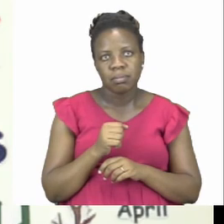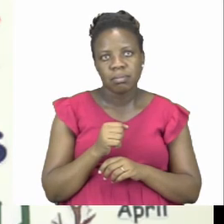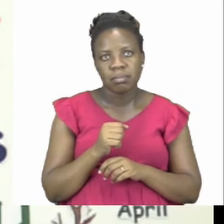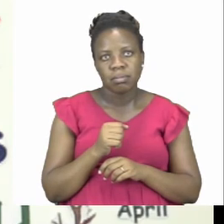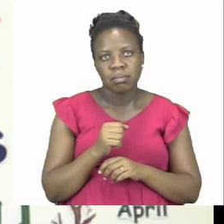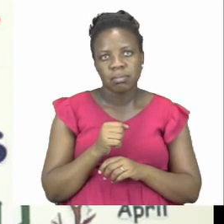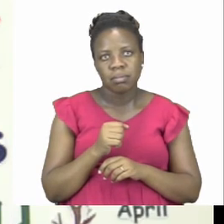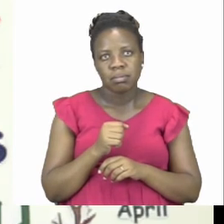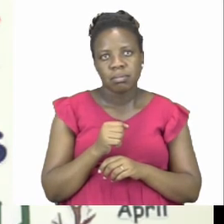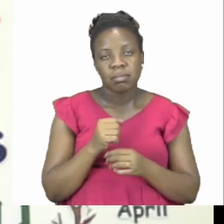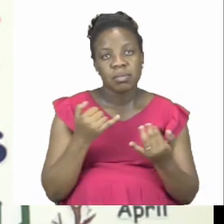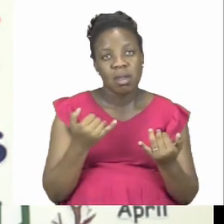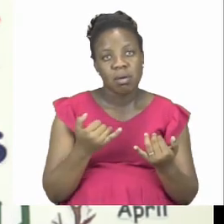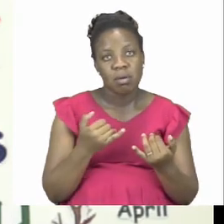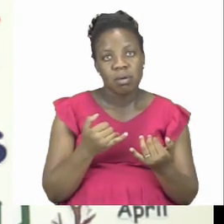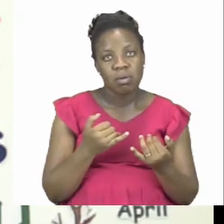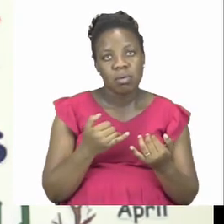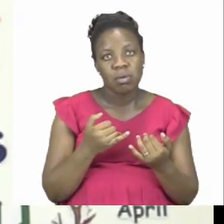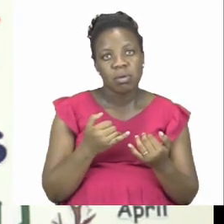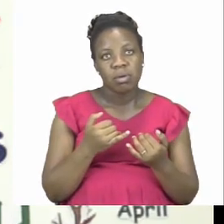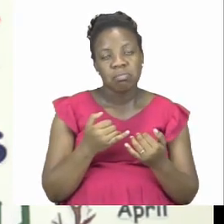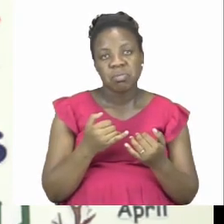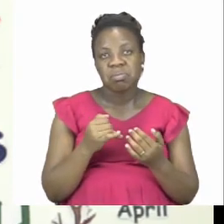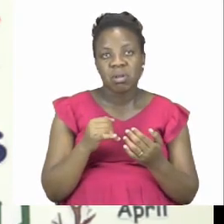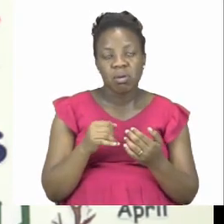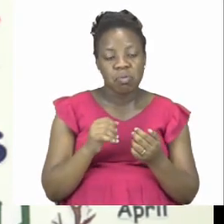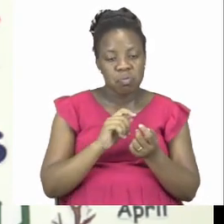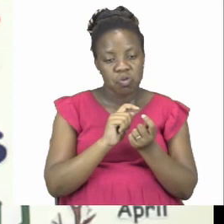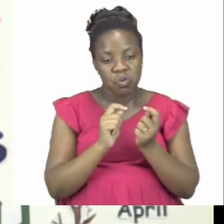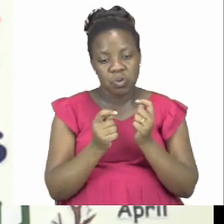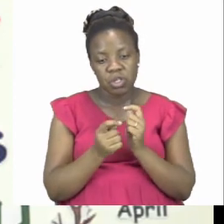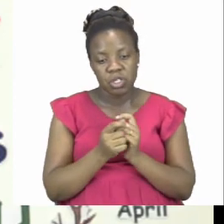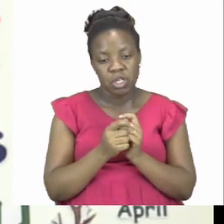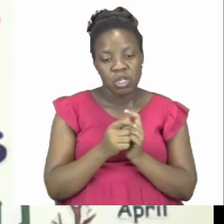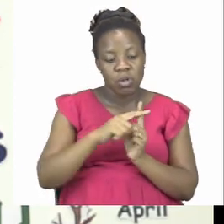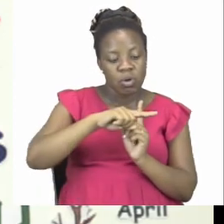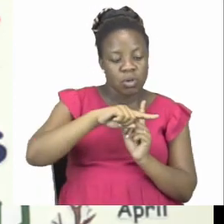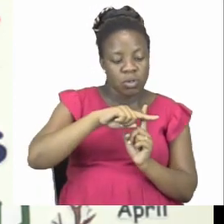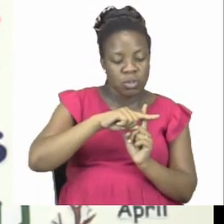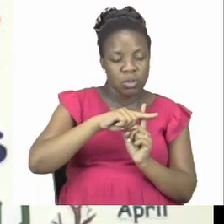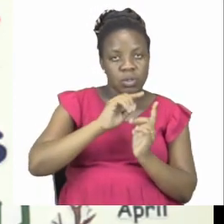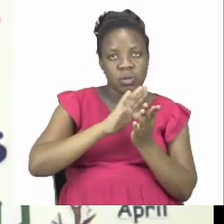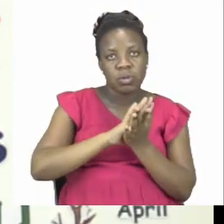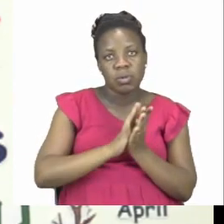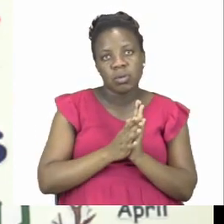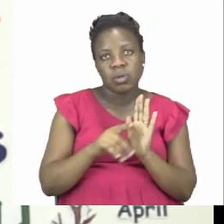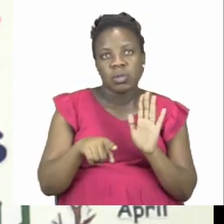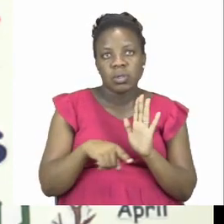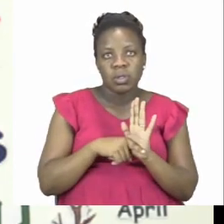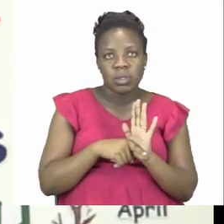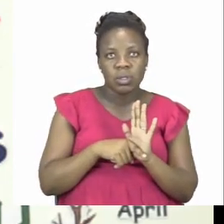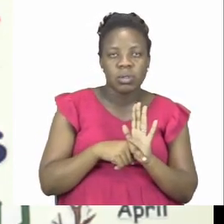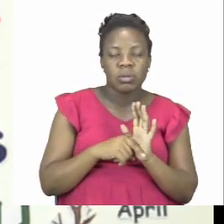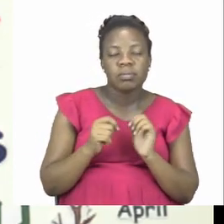are adding, we are subtracting. We take our two numbers, the bigger one being on top